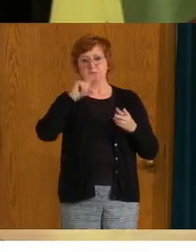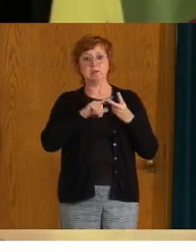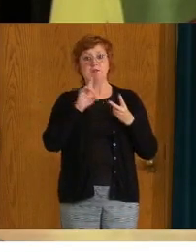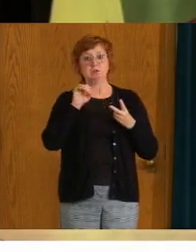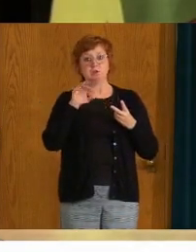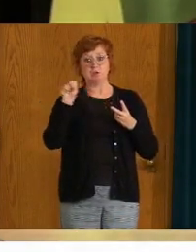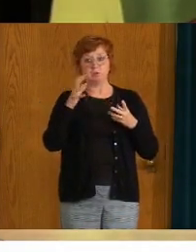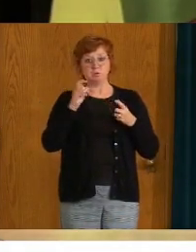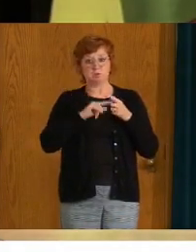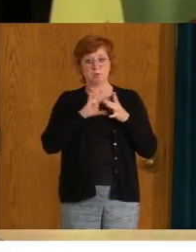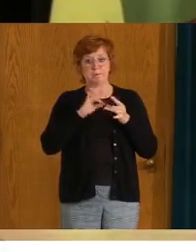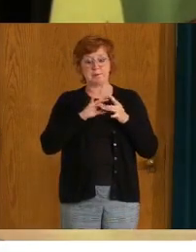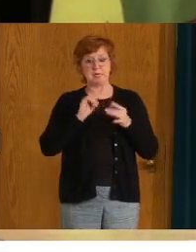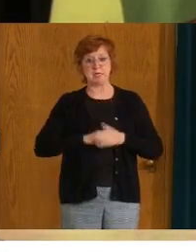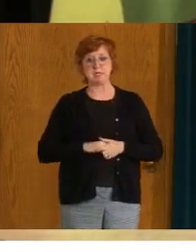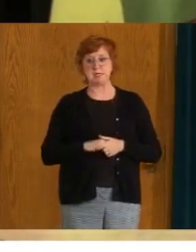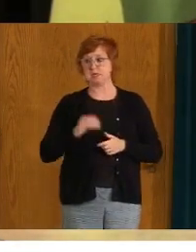some comments?